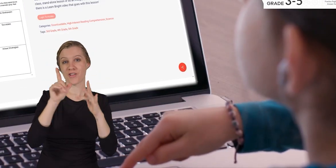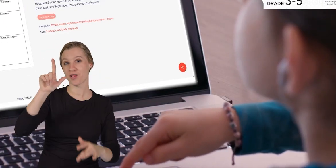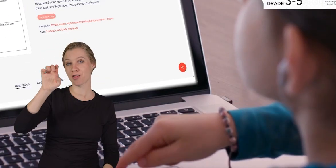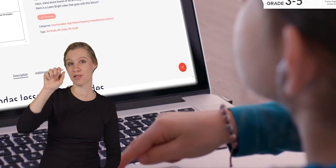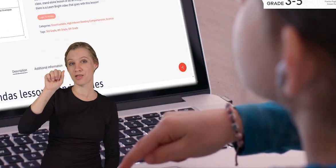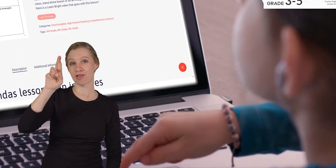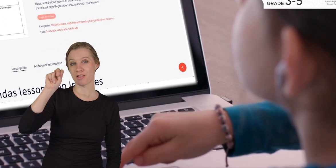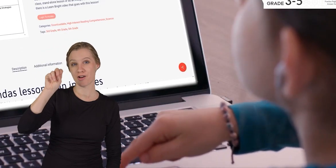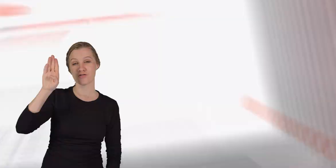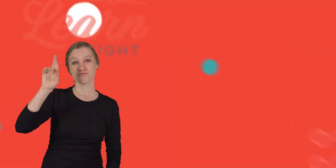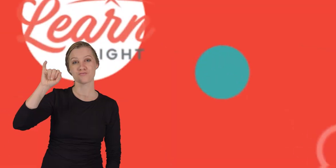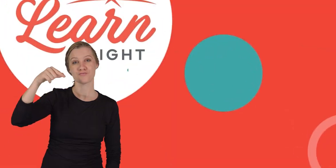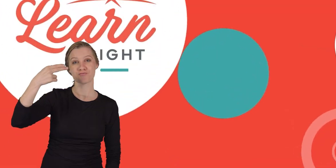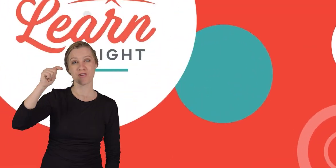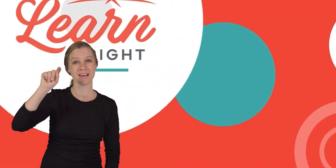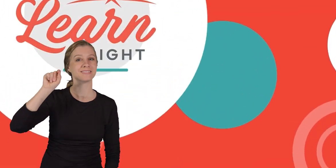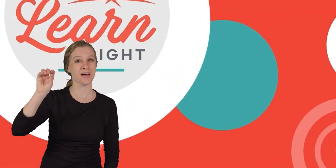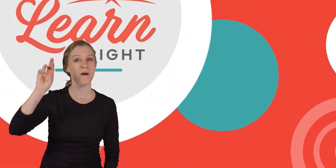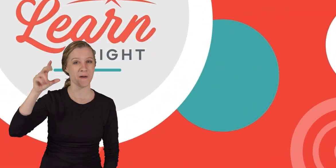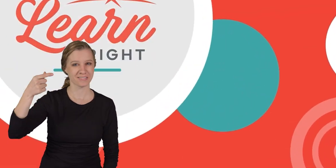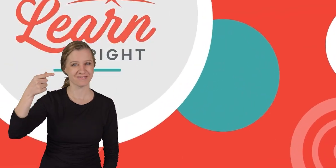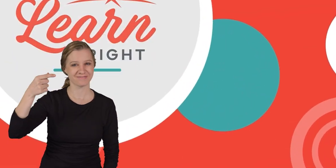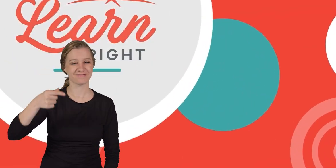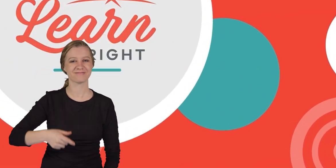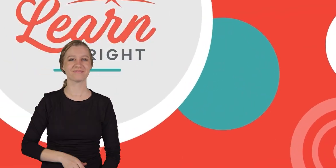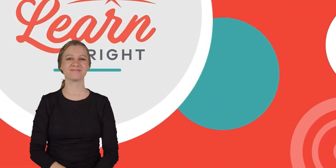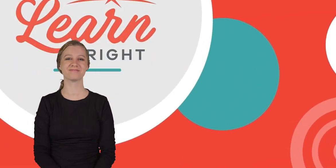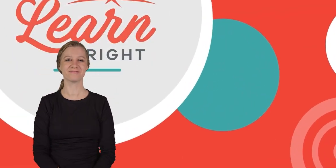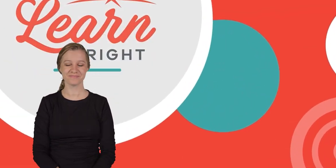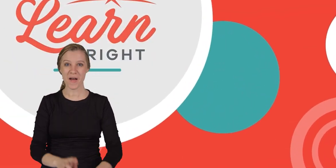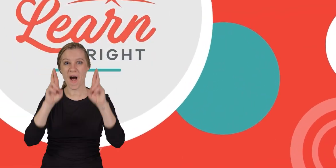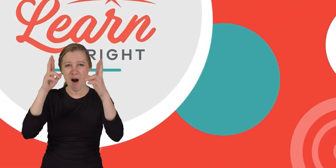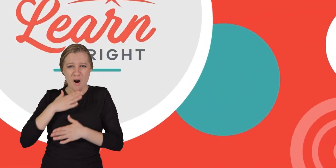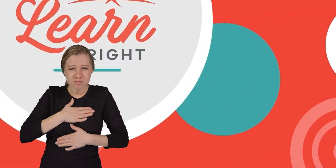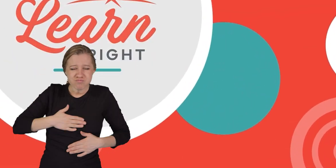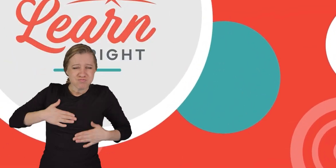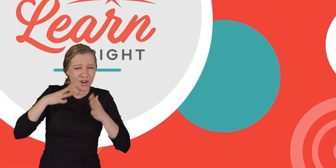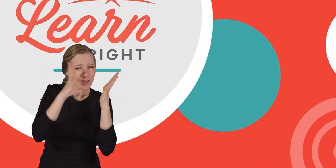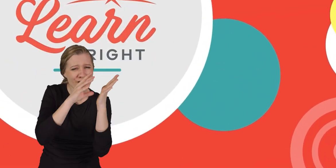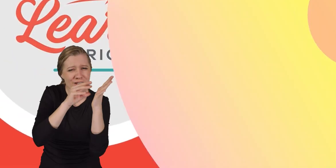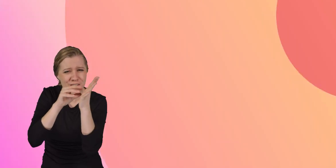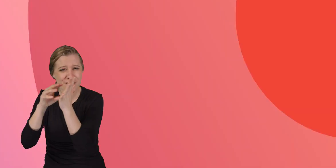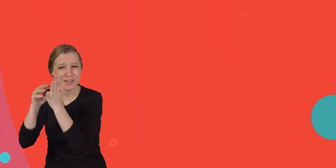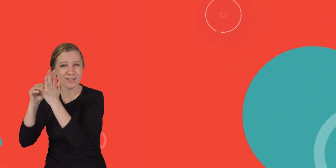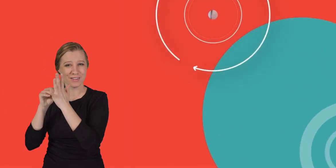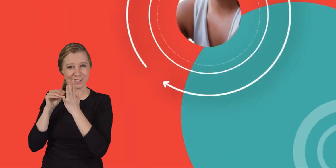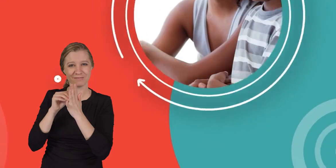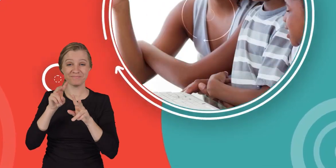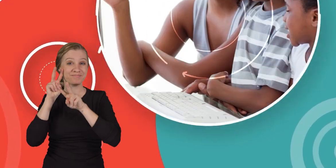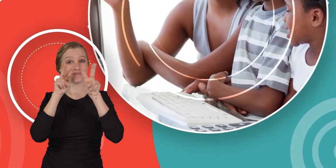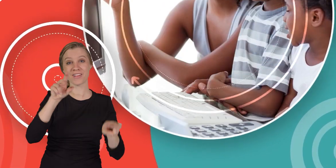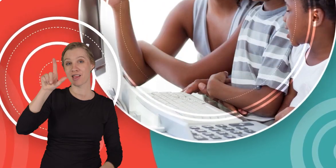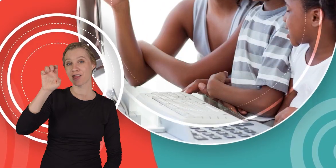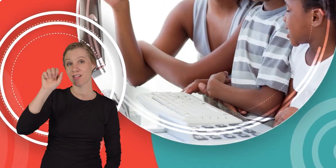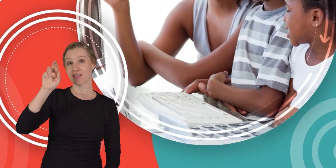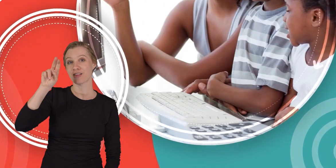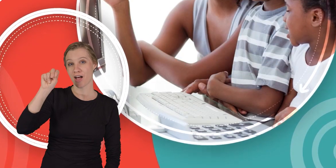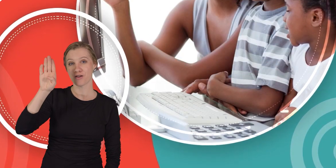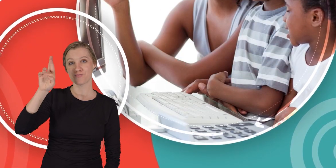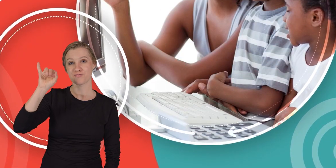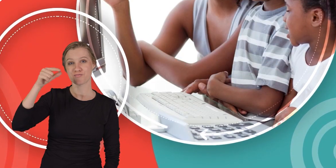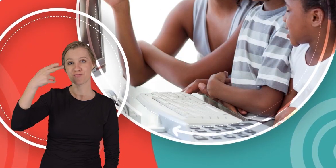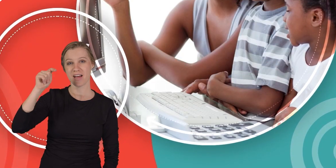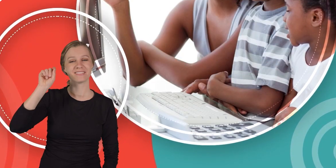learnbright.org. Hope you had fun learning with us. Visit us at learnbright.org